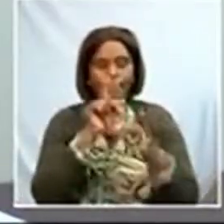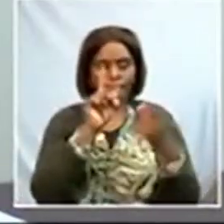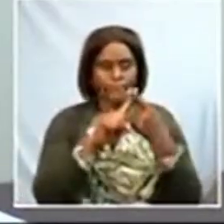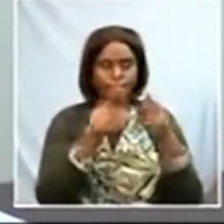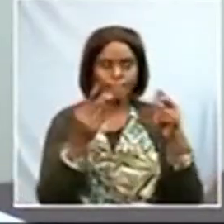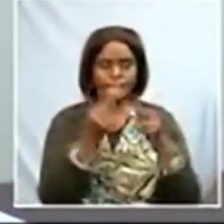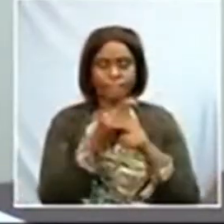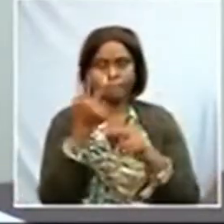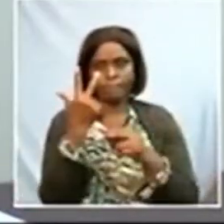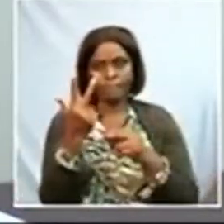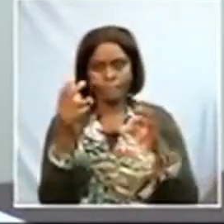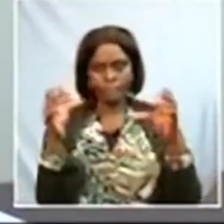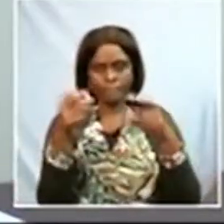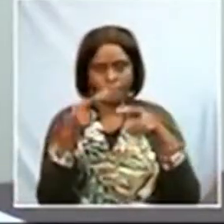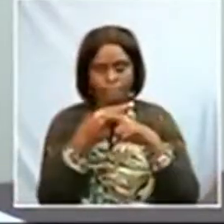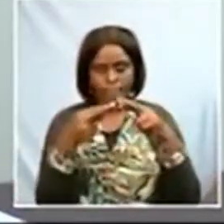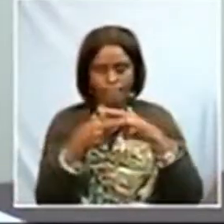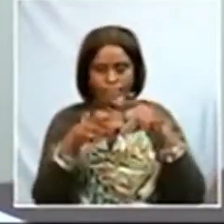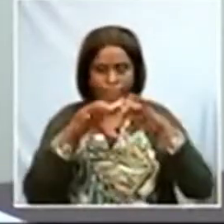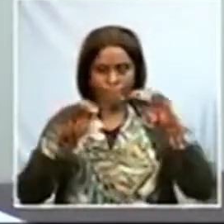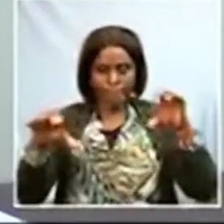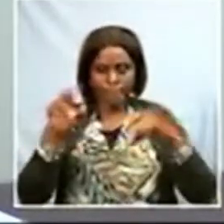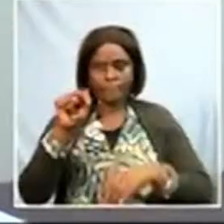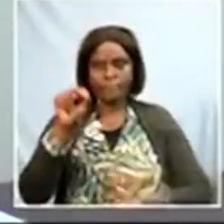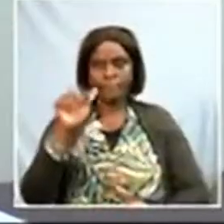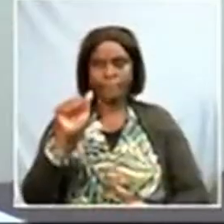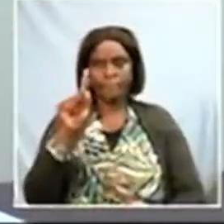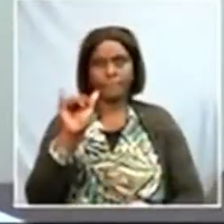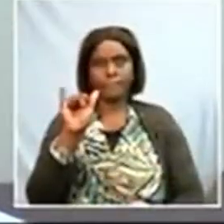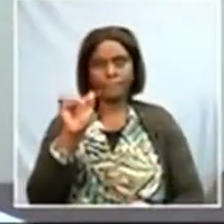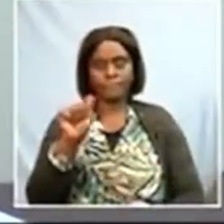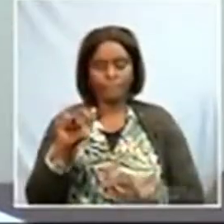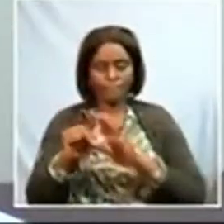1/3 classroom block at Nakaya Primary School.